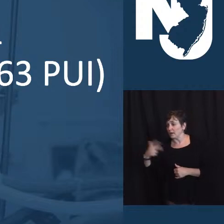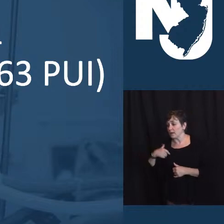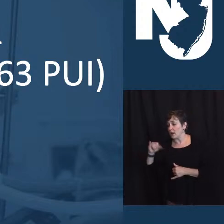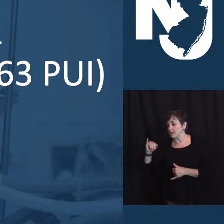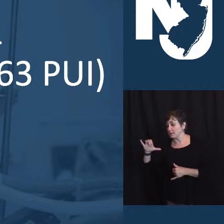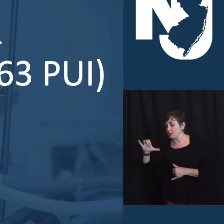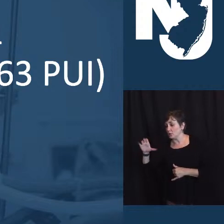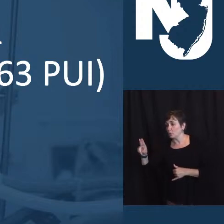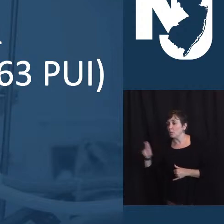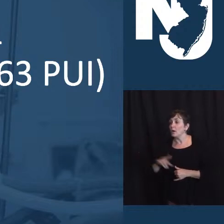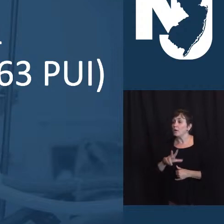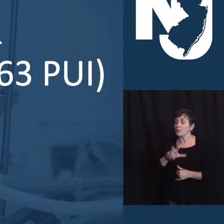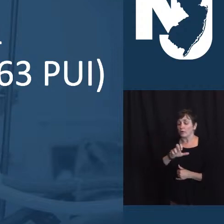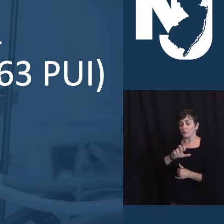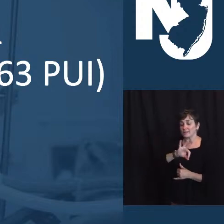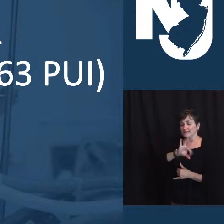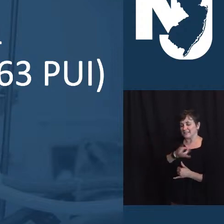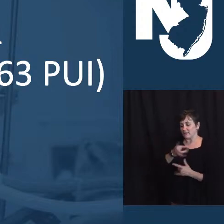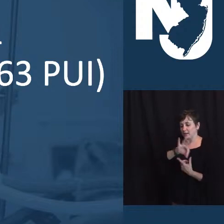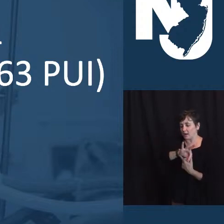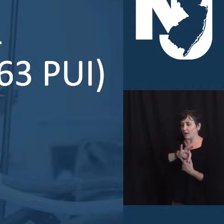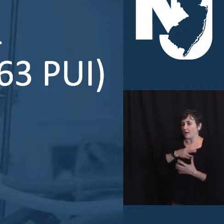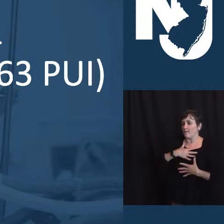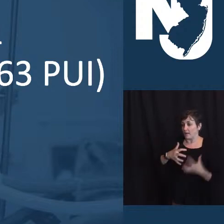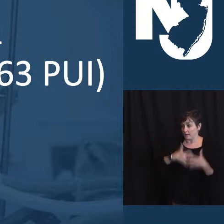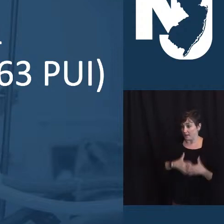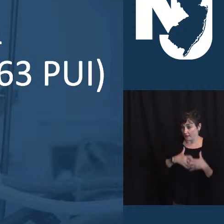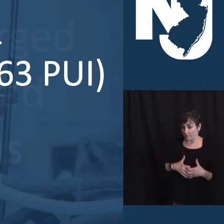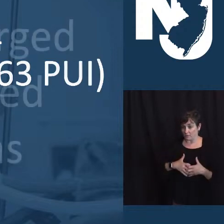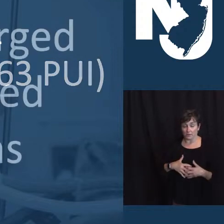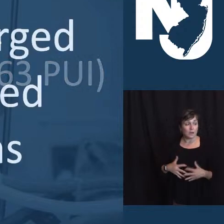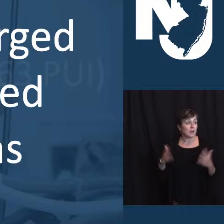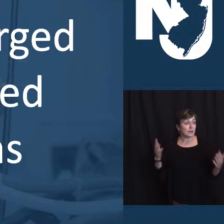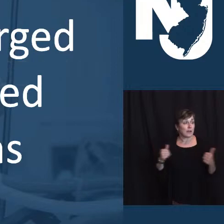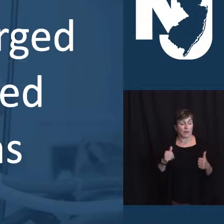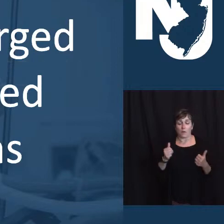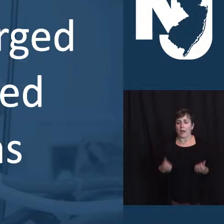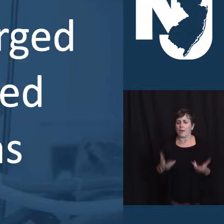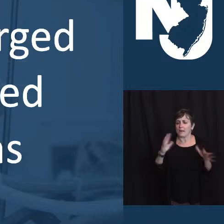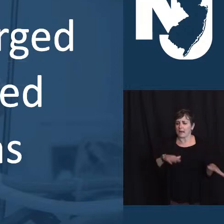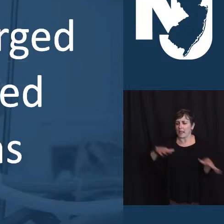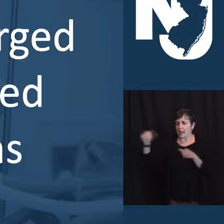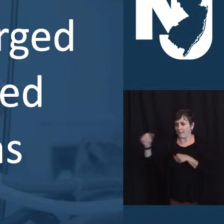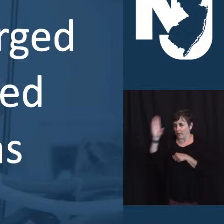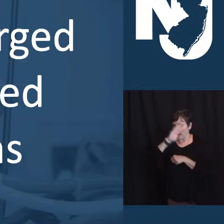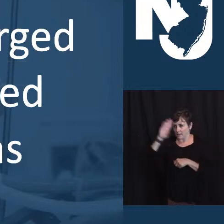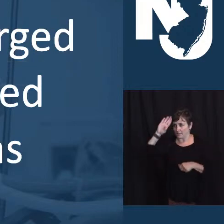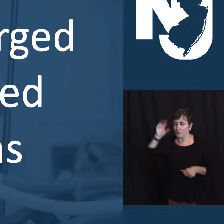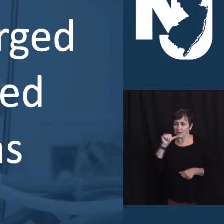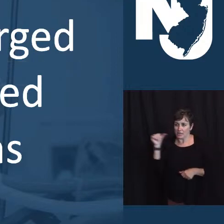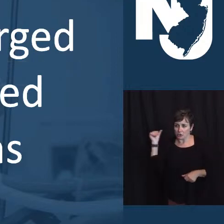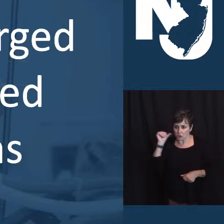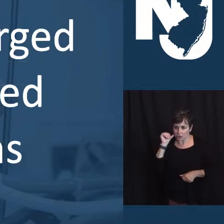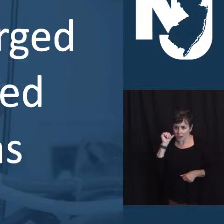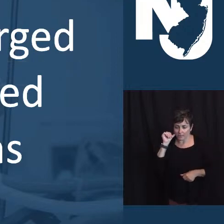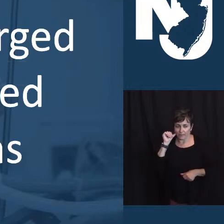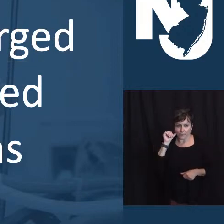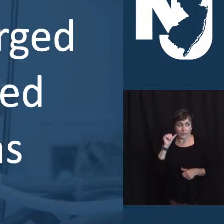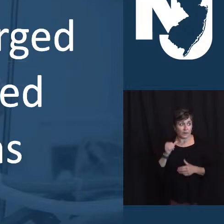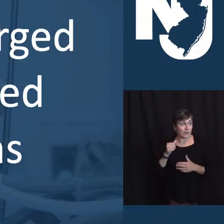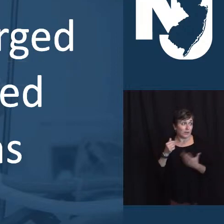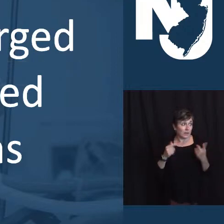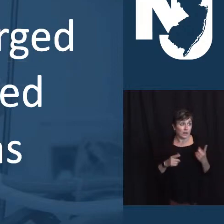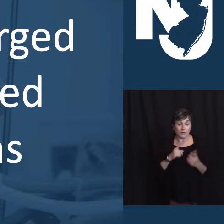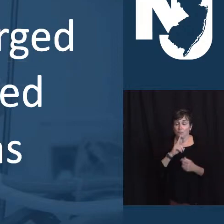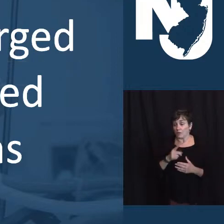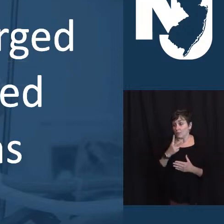379 on ventilators. And here are the discharges and admissions for yesterday, and both of these are just a fraction of